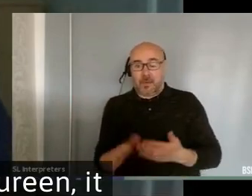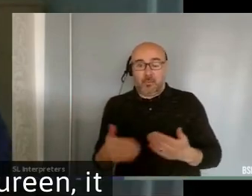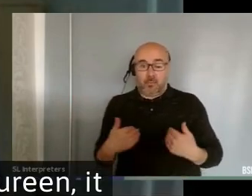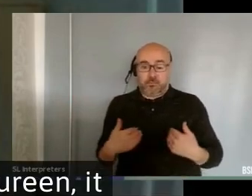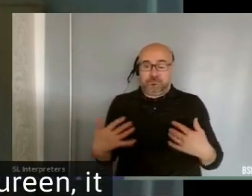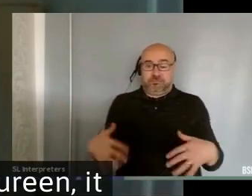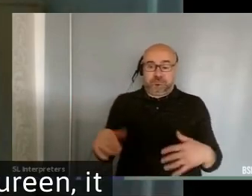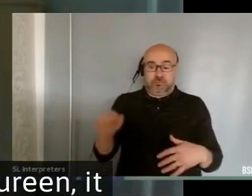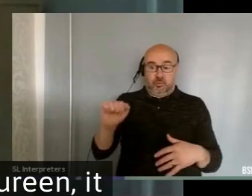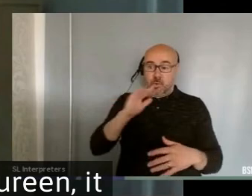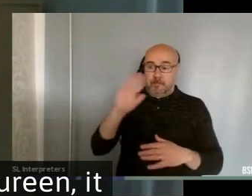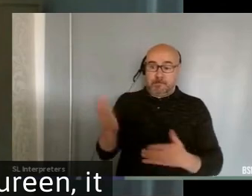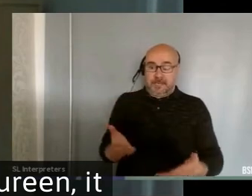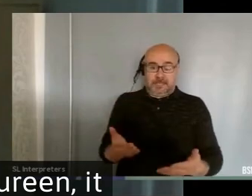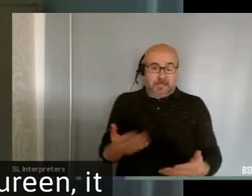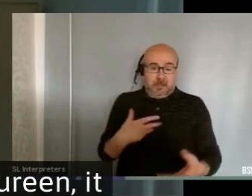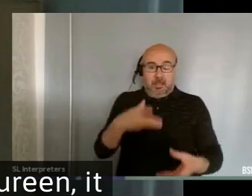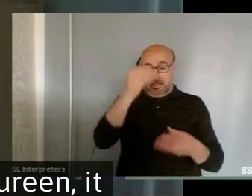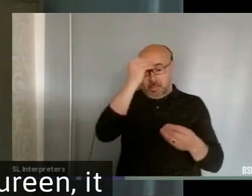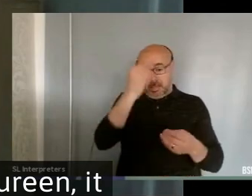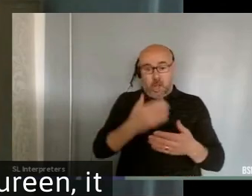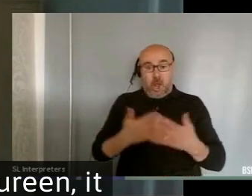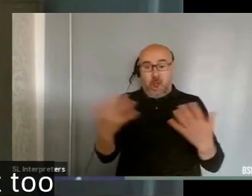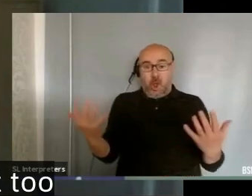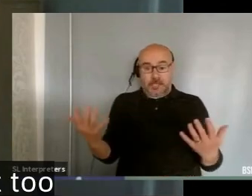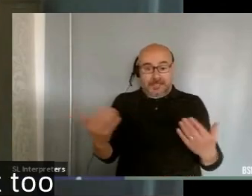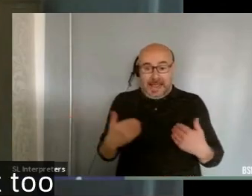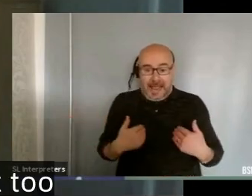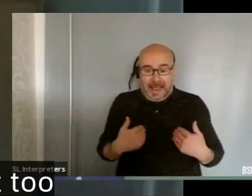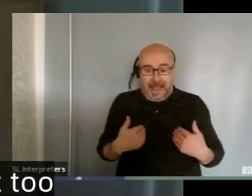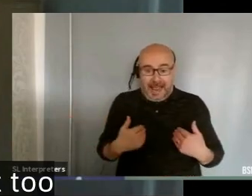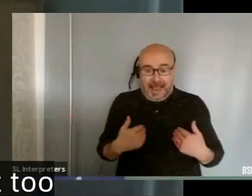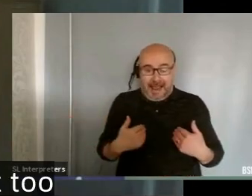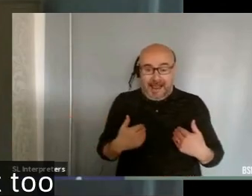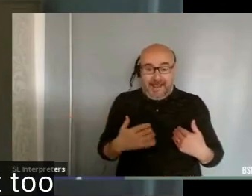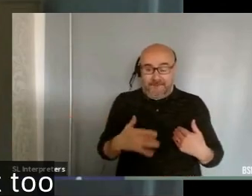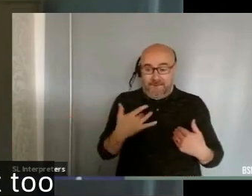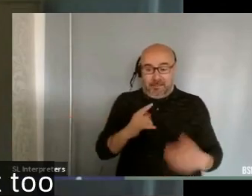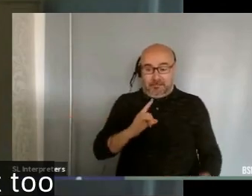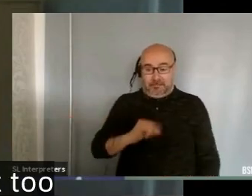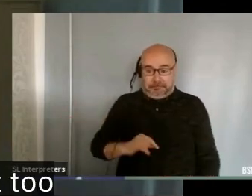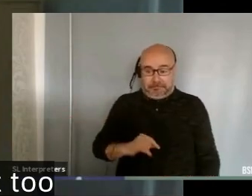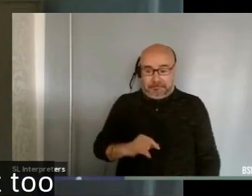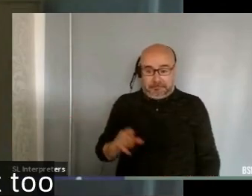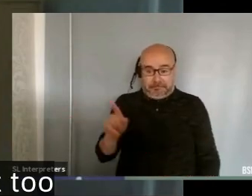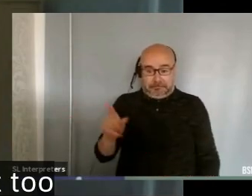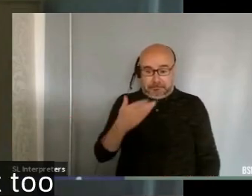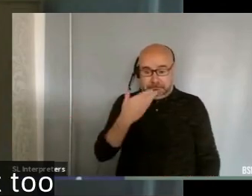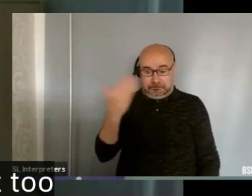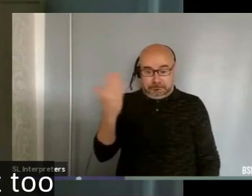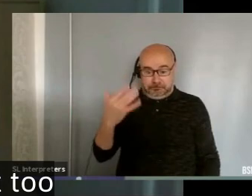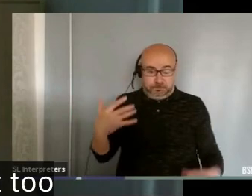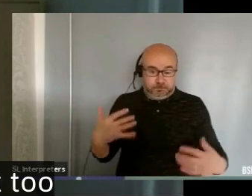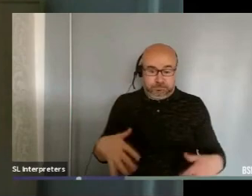was tremendous, and I learned so much there. I don't even feel able to comment too much on this, given your experience. But